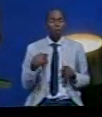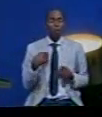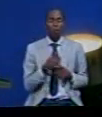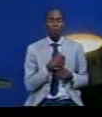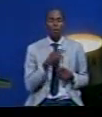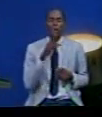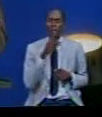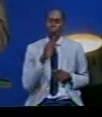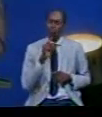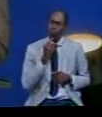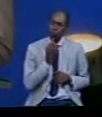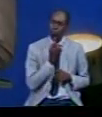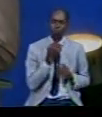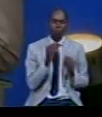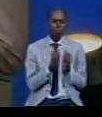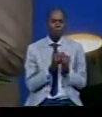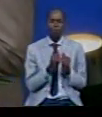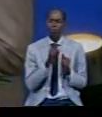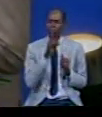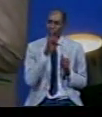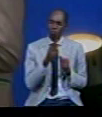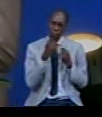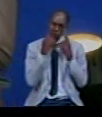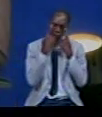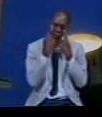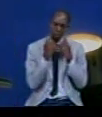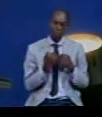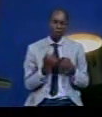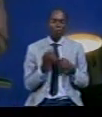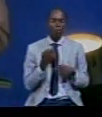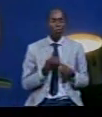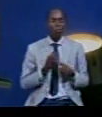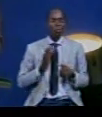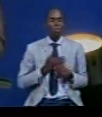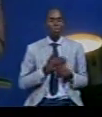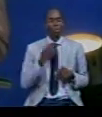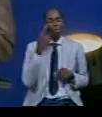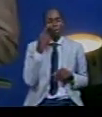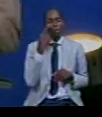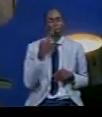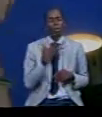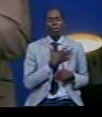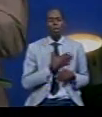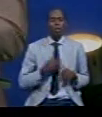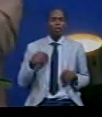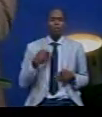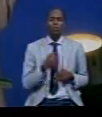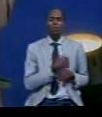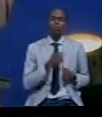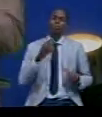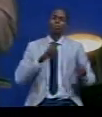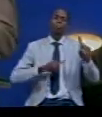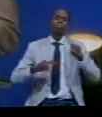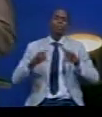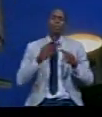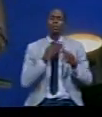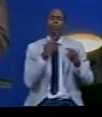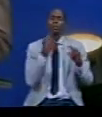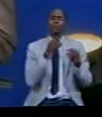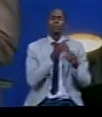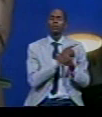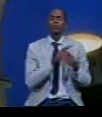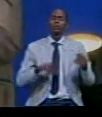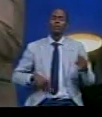genuine, with tears coming out of our eyes, and we say, Lord, we want that drop